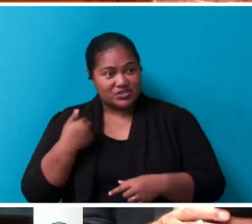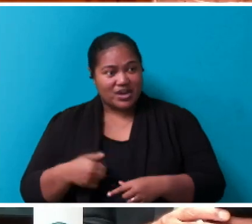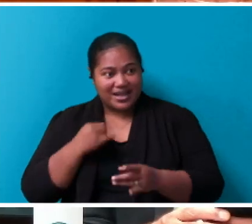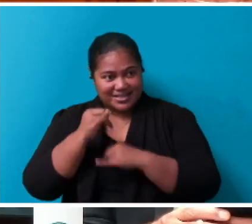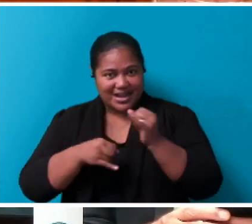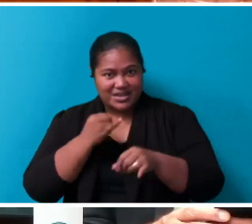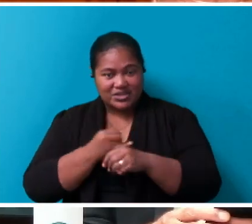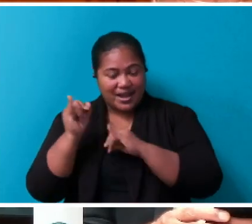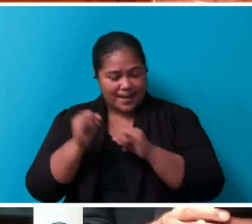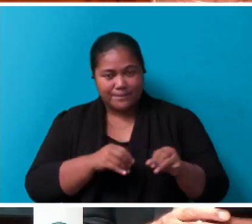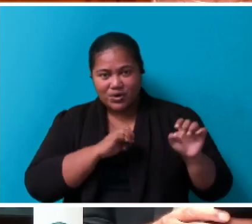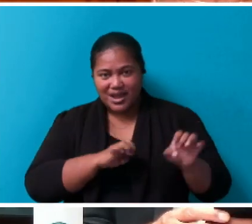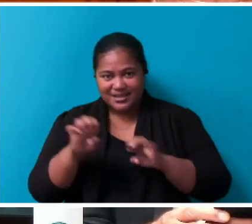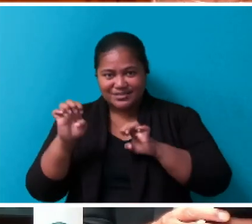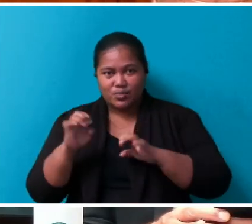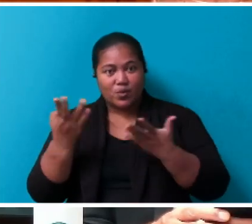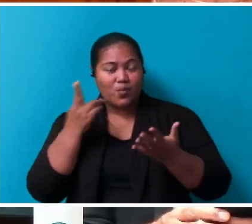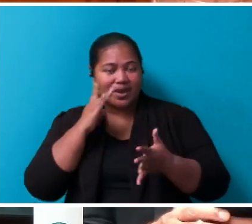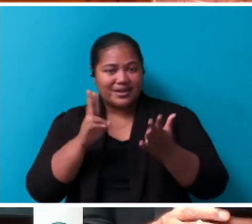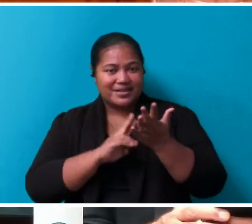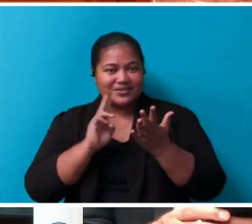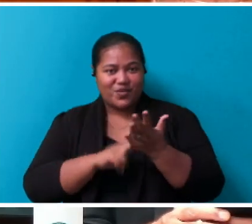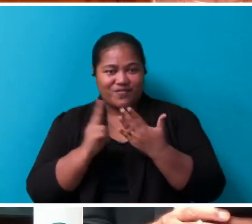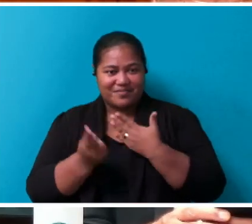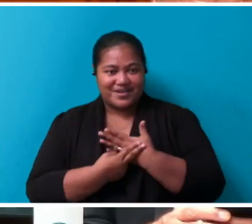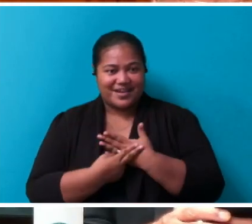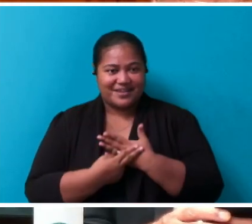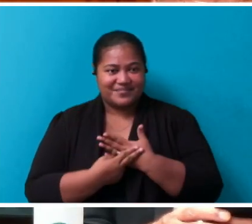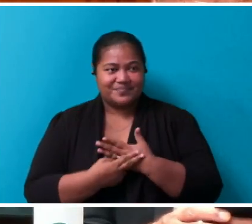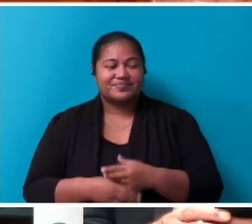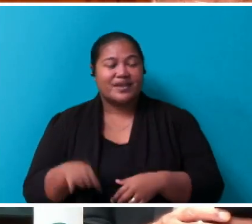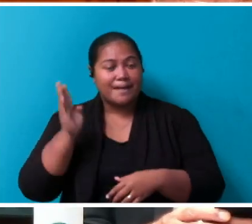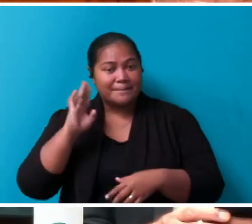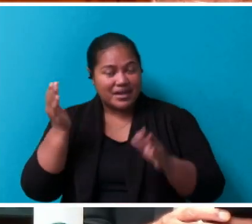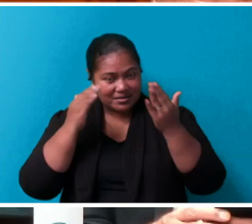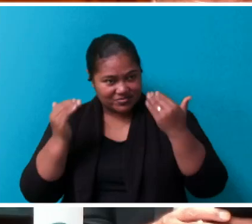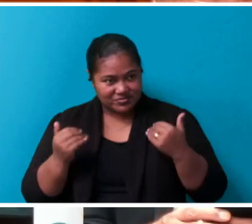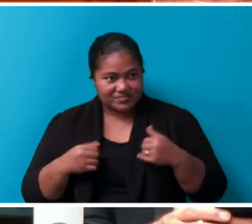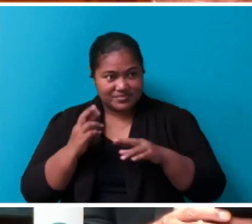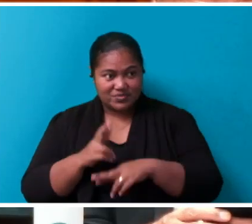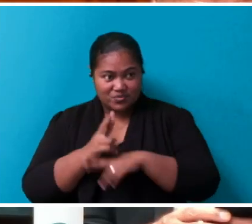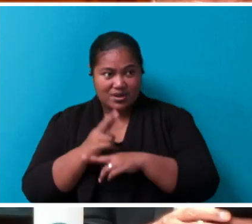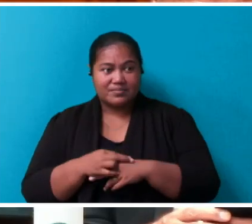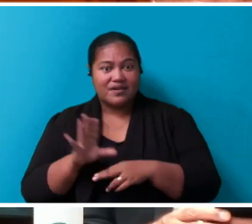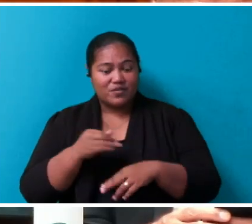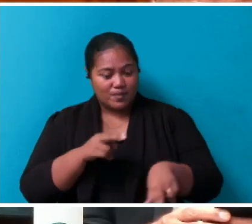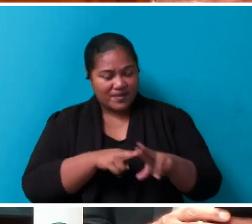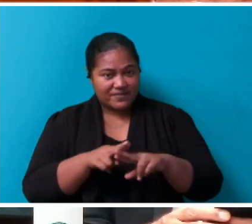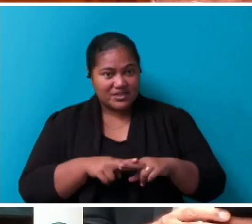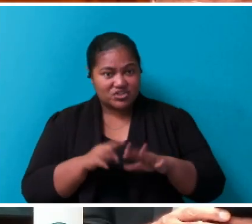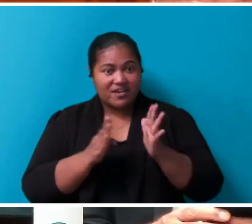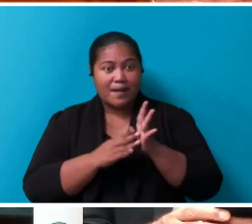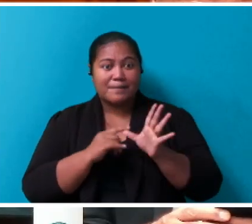Import Expo in November. Madam Deputy Speaker, a delegation from the Fiji-Macau Chamber